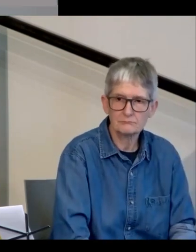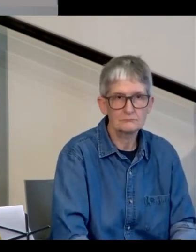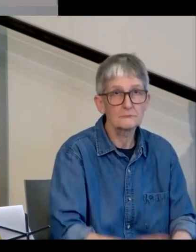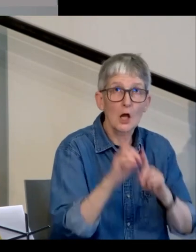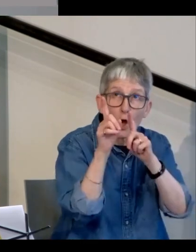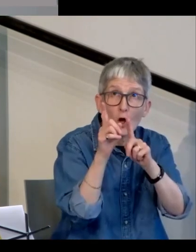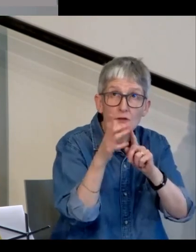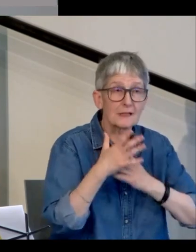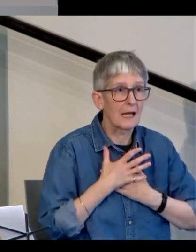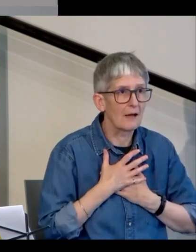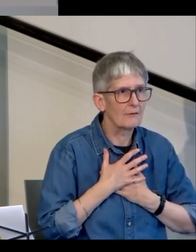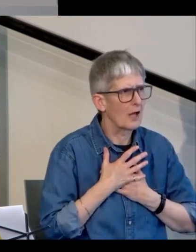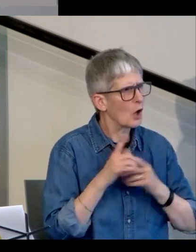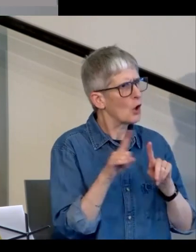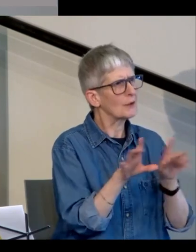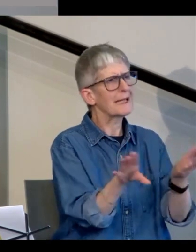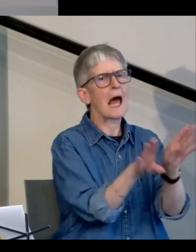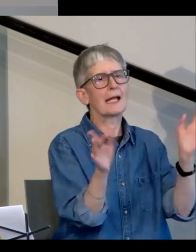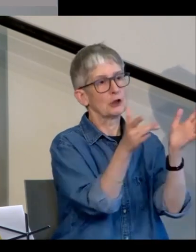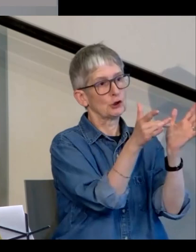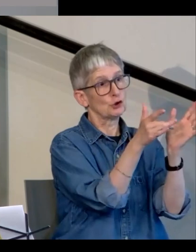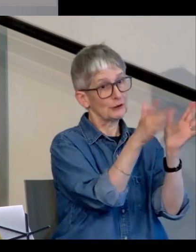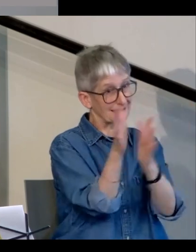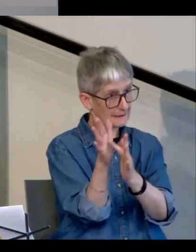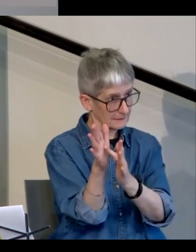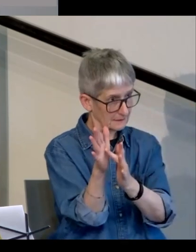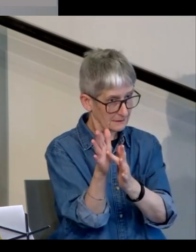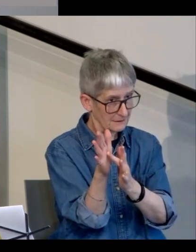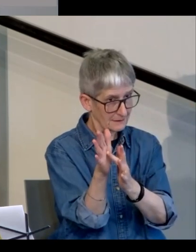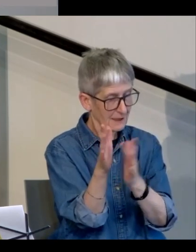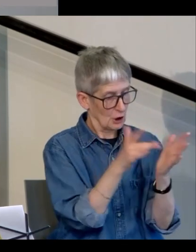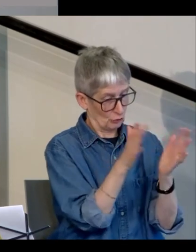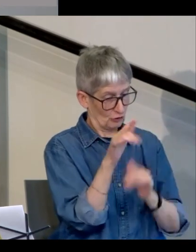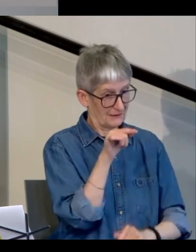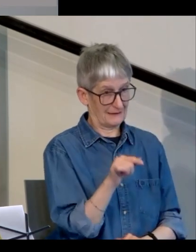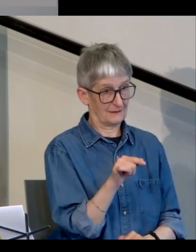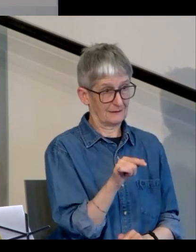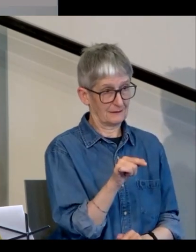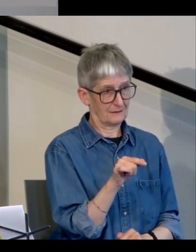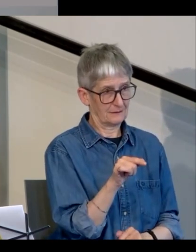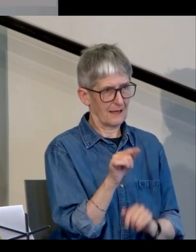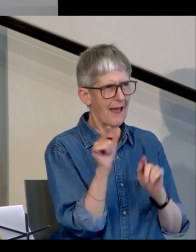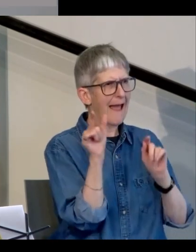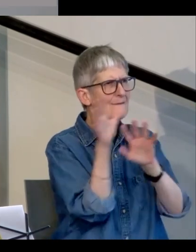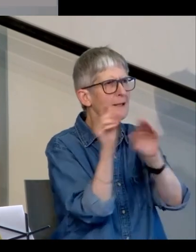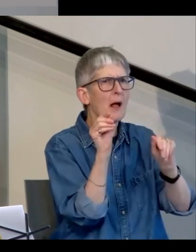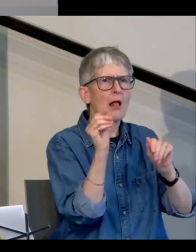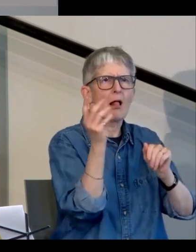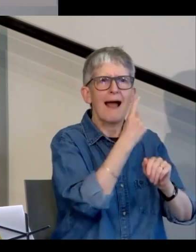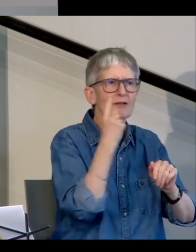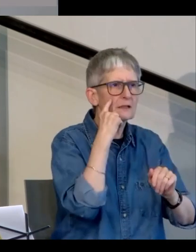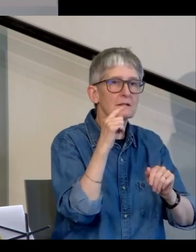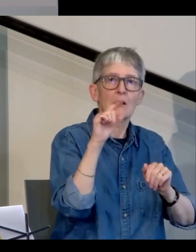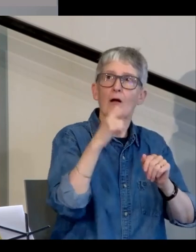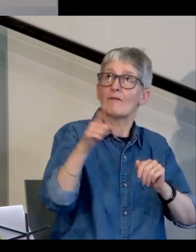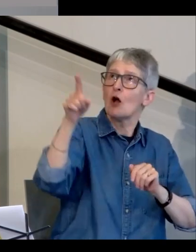God's love looks like Jesus. Jesus is the visible evidence of